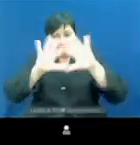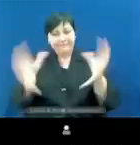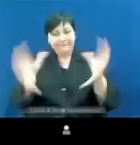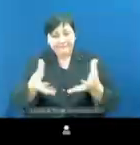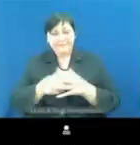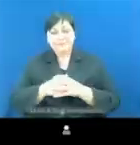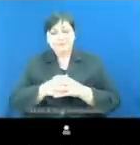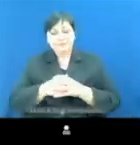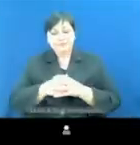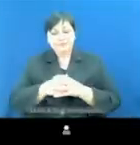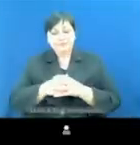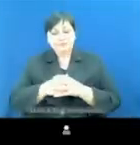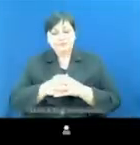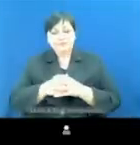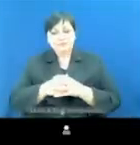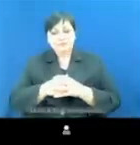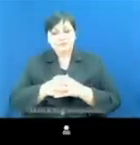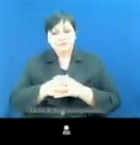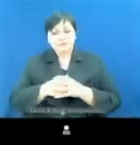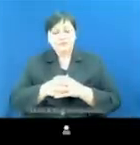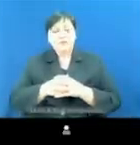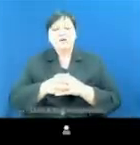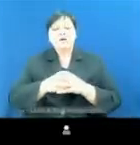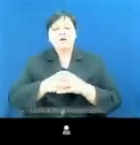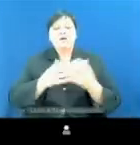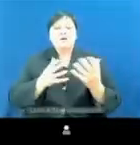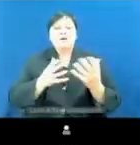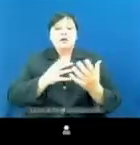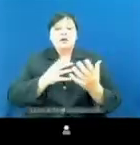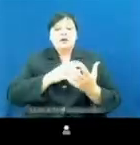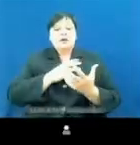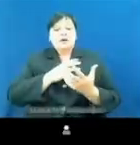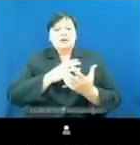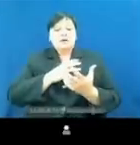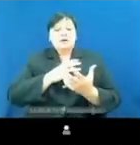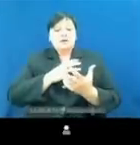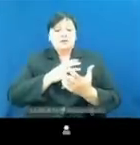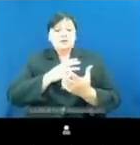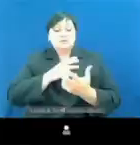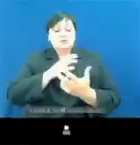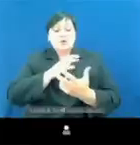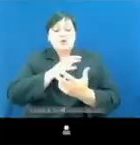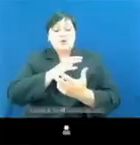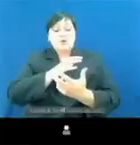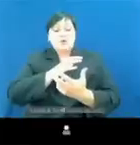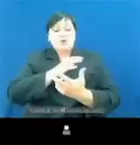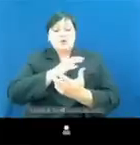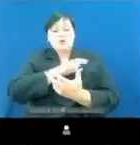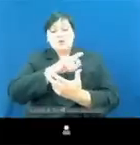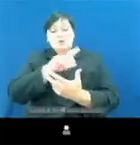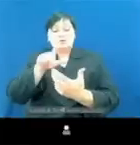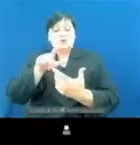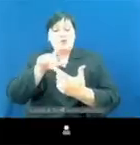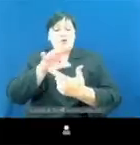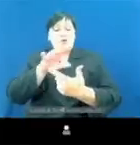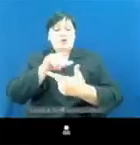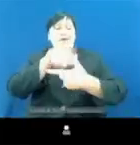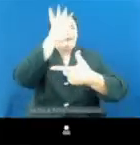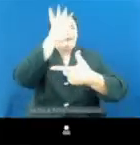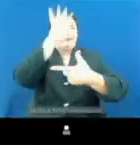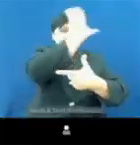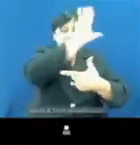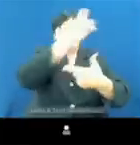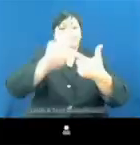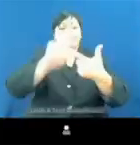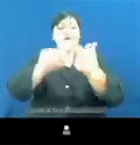the judicial system, but there's also, and those obviously govern whoever is in your state, but then you have